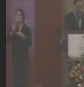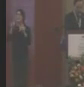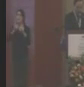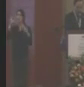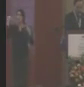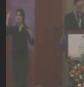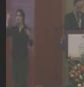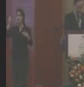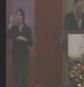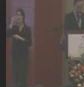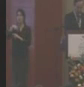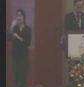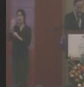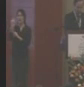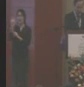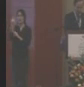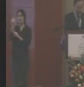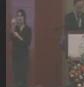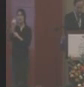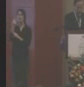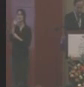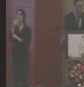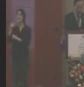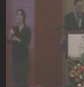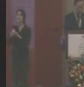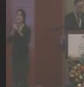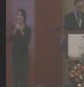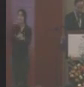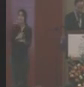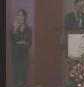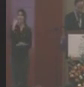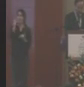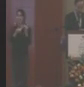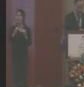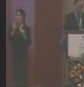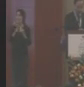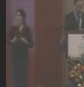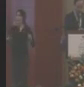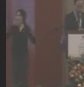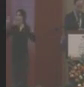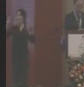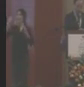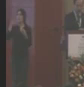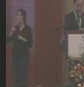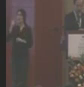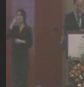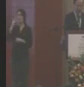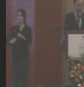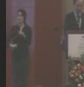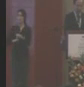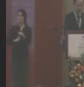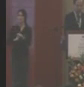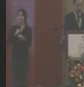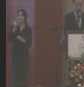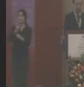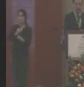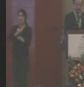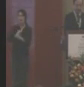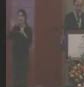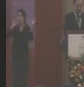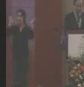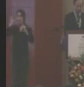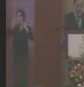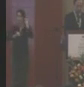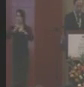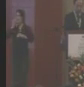give continuity to this work in 2014 with the help of UNESCO and the United Nations Programme for Development Program, we are